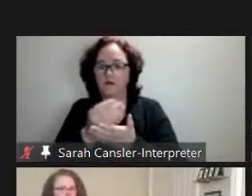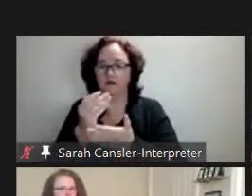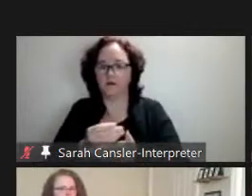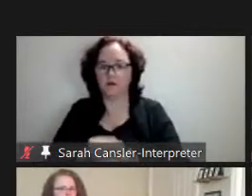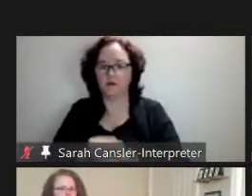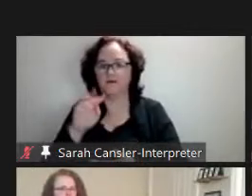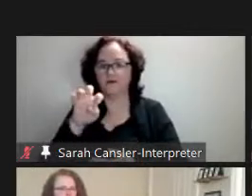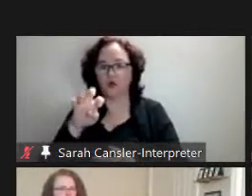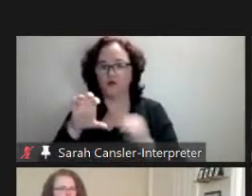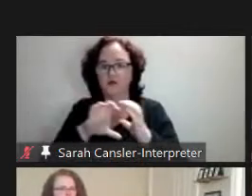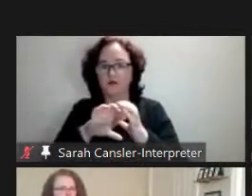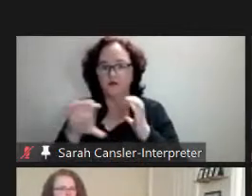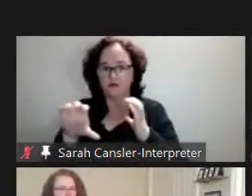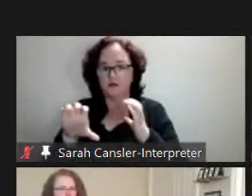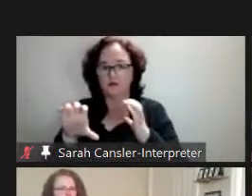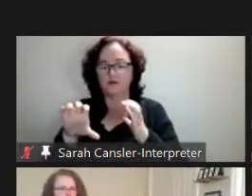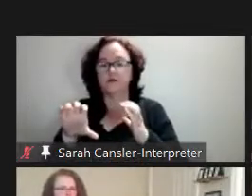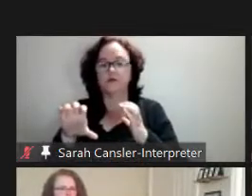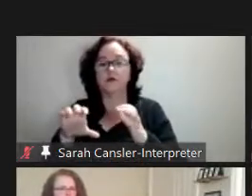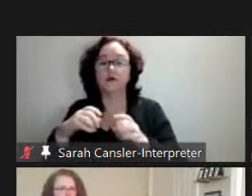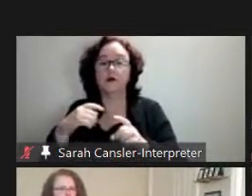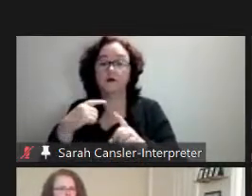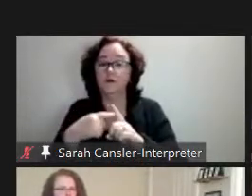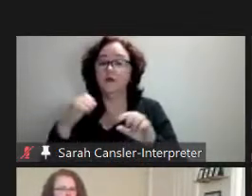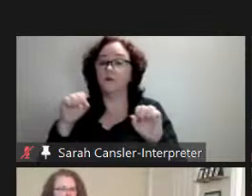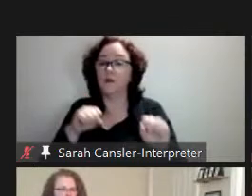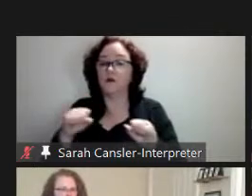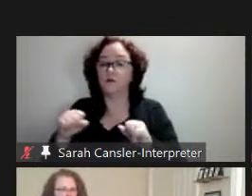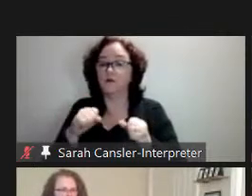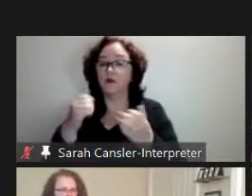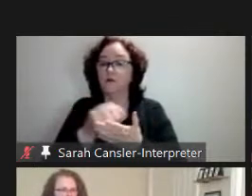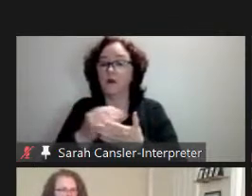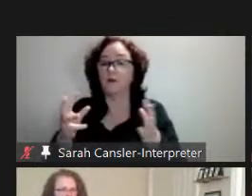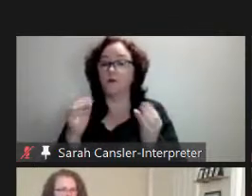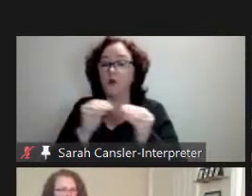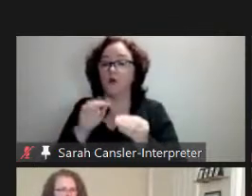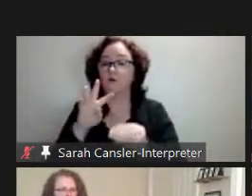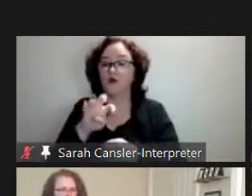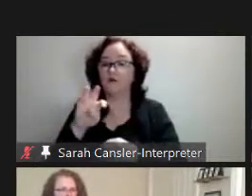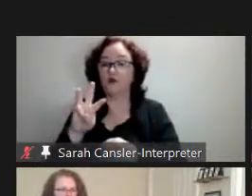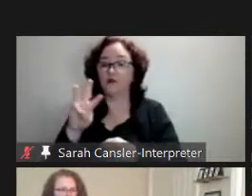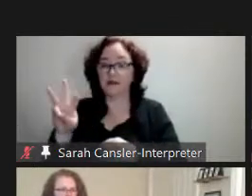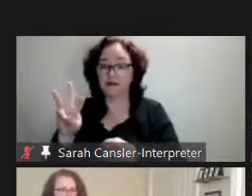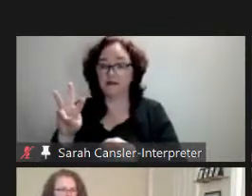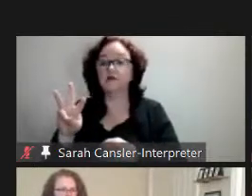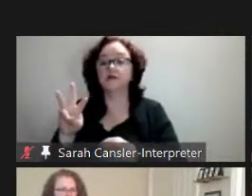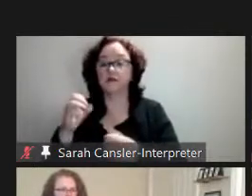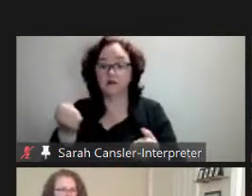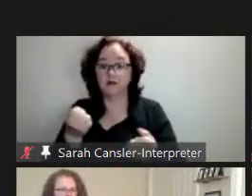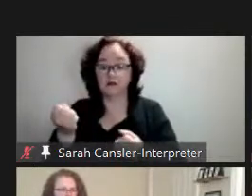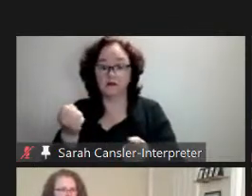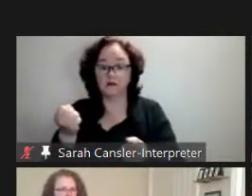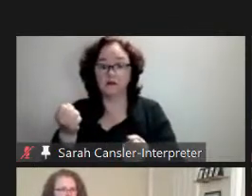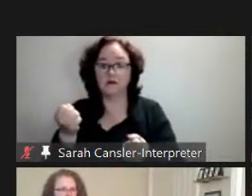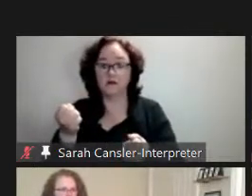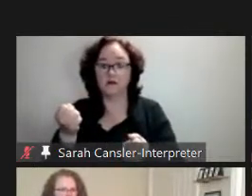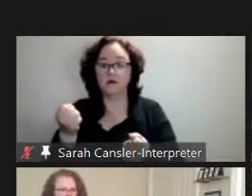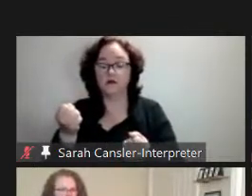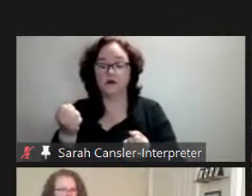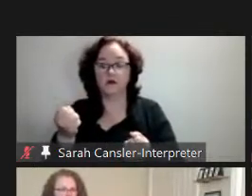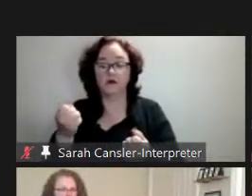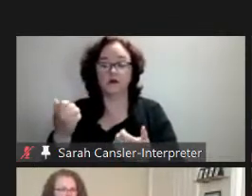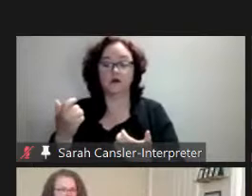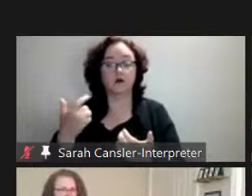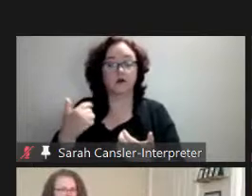additional 446 cars beyond that. Those options have not been awarded yet, but